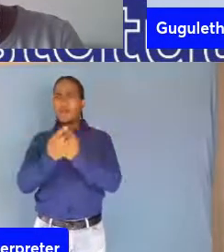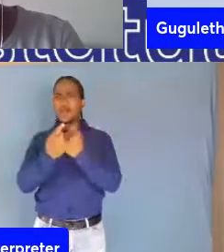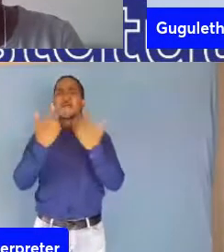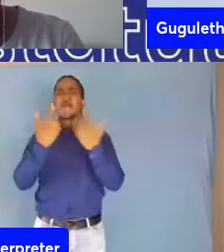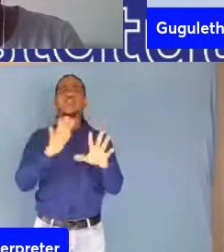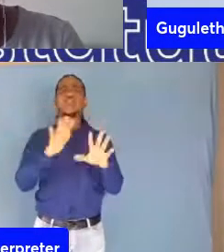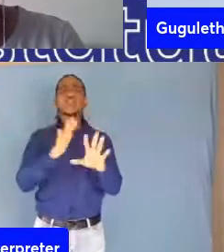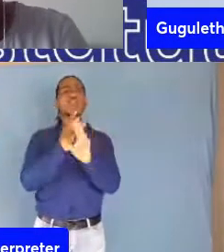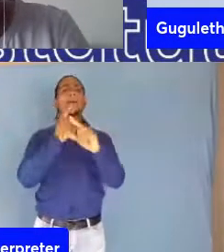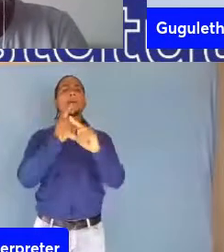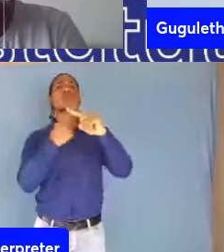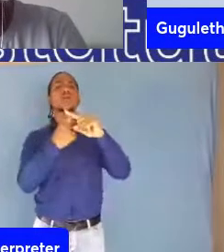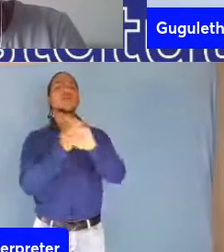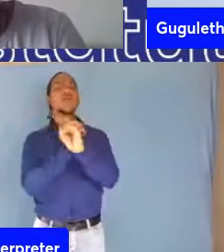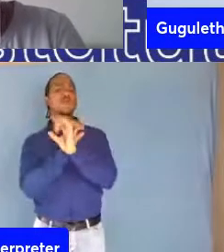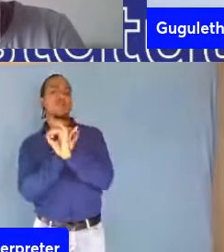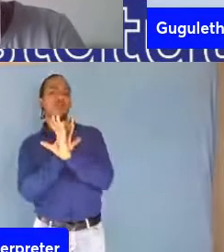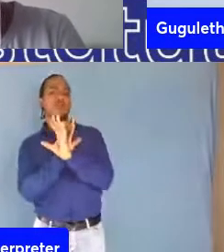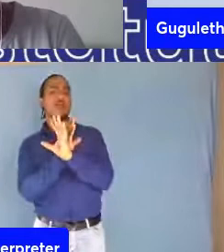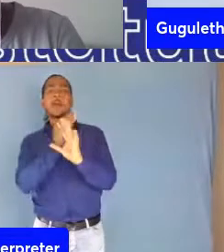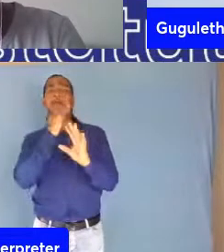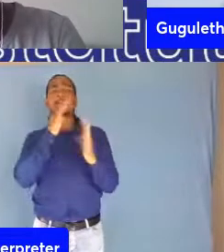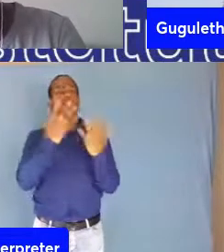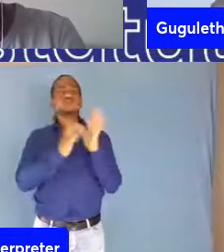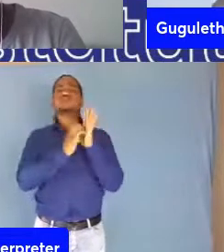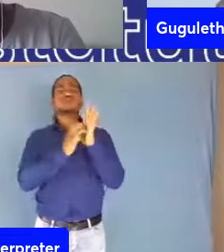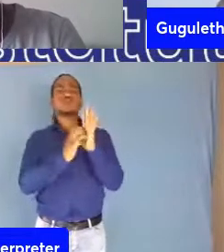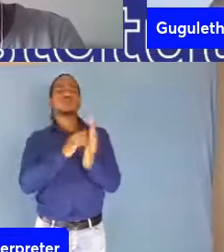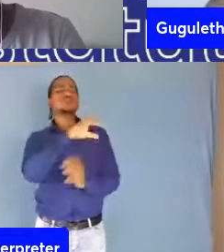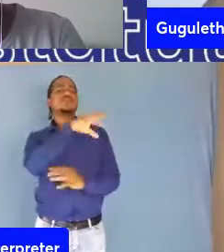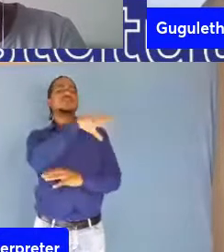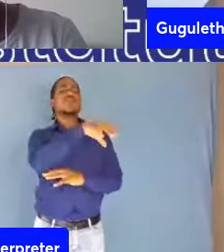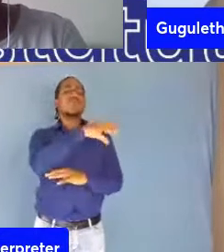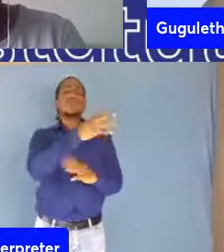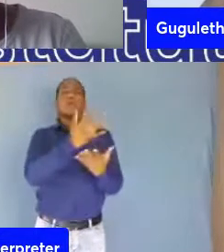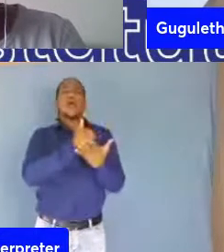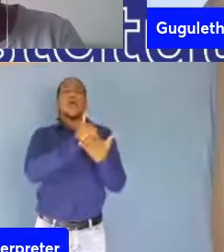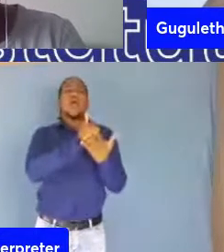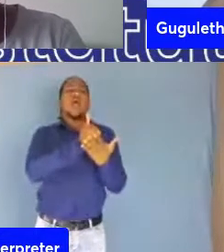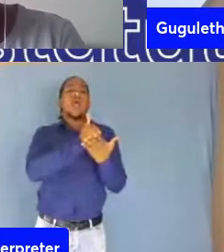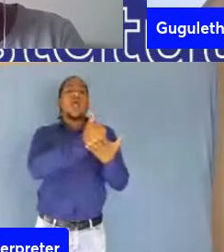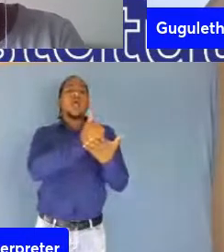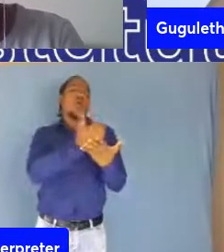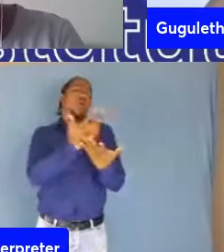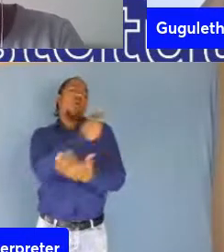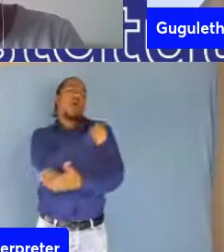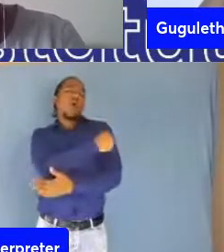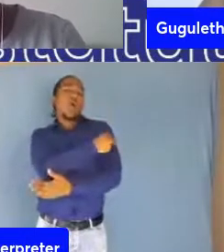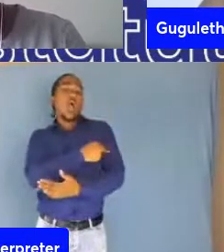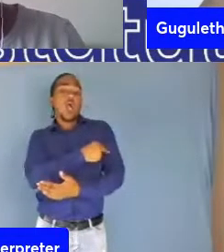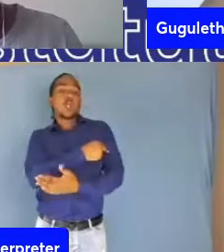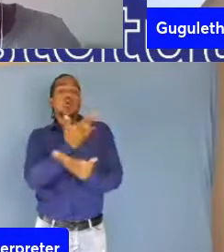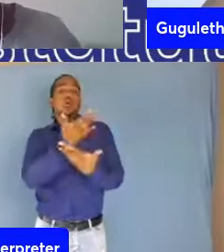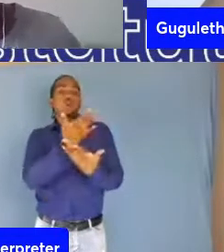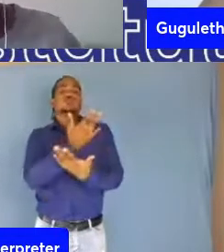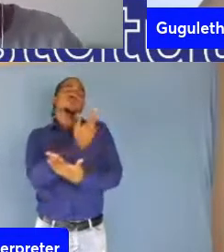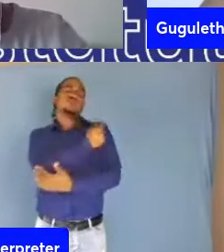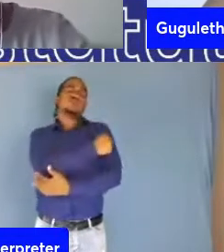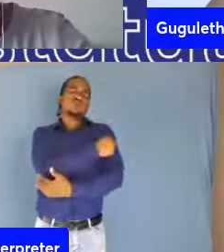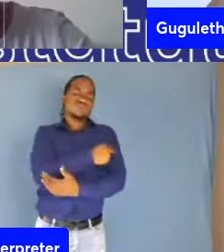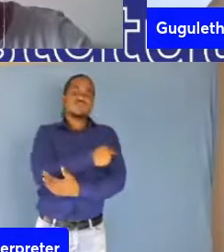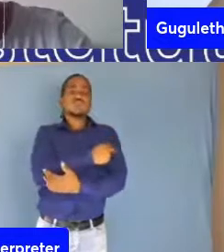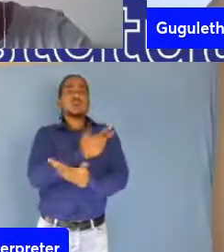where a particular health facility was, positively responsive in terms